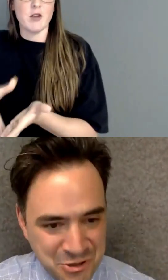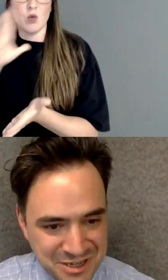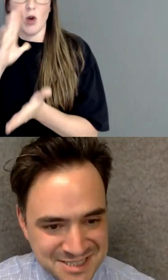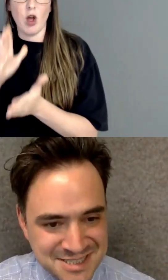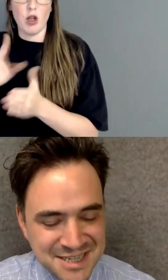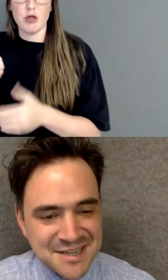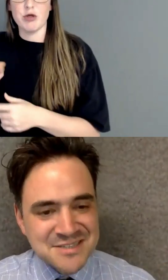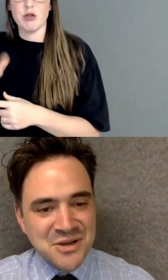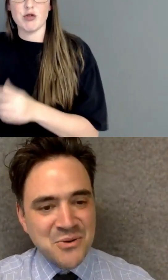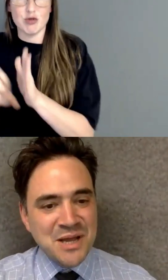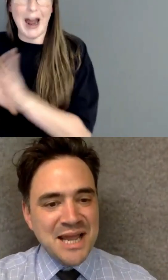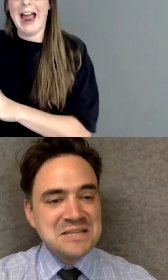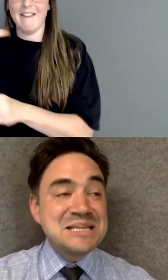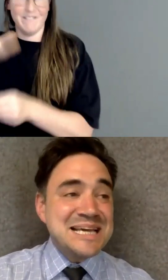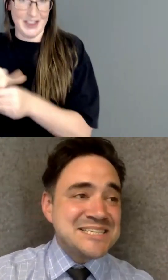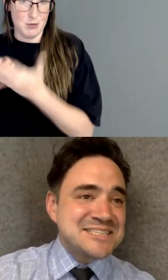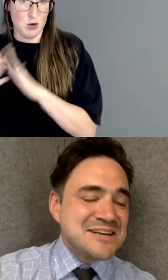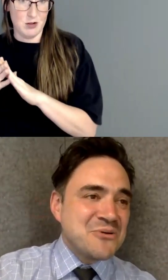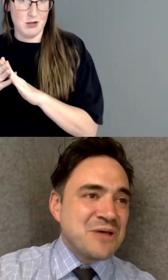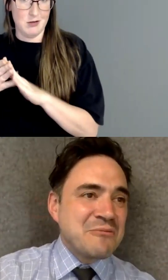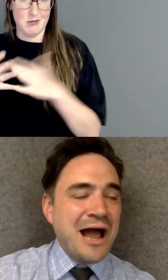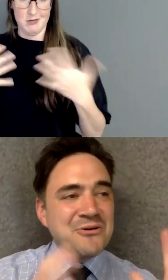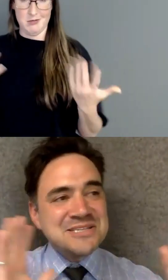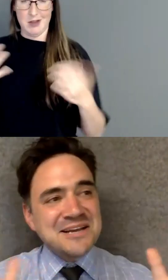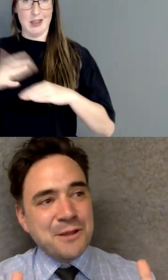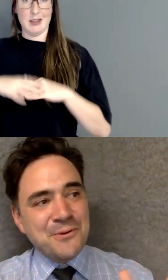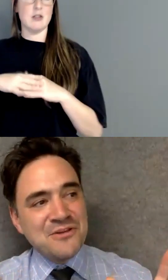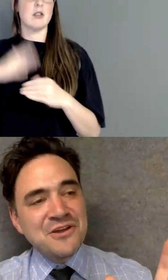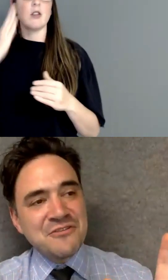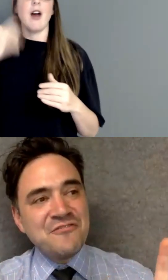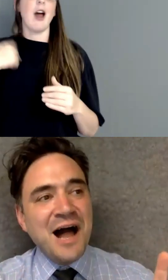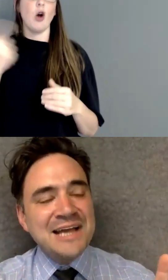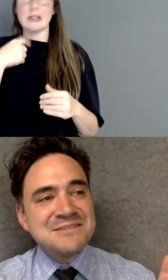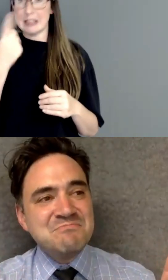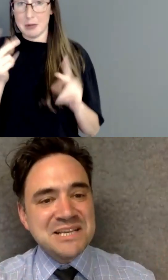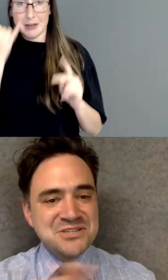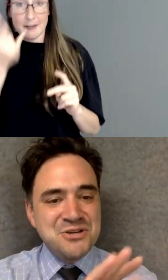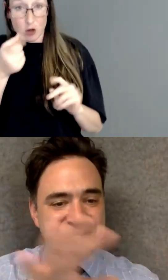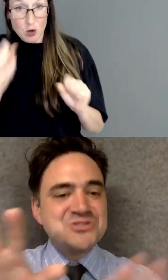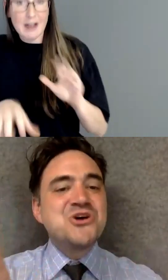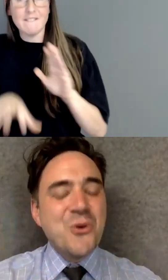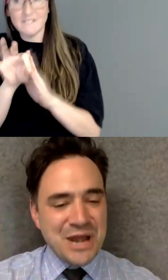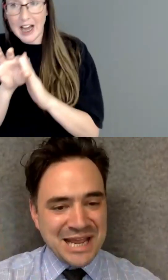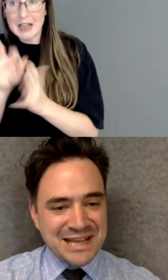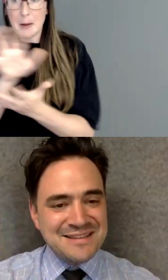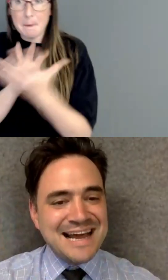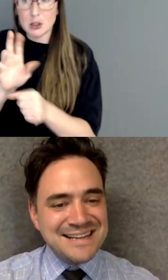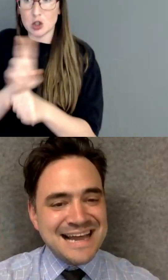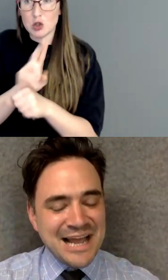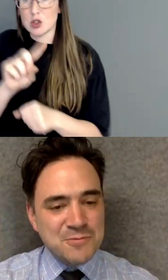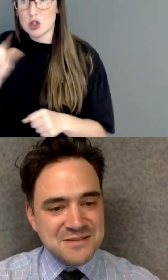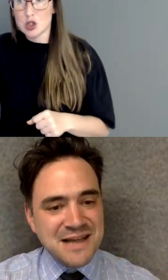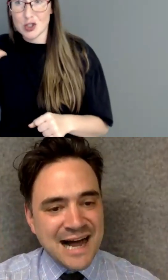residential communities. So at least, you know, like what I always say to people, if you can find mixed-use zoning,